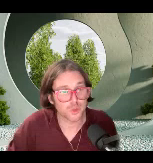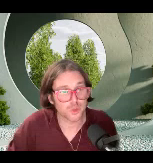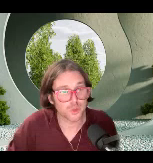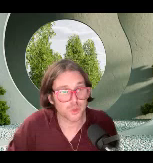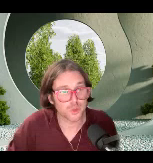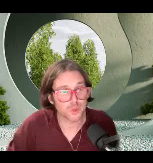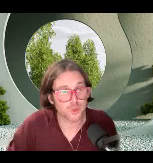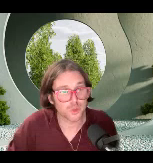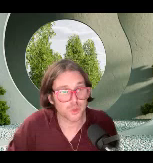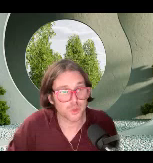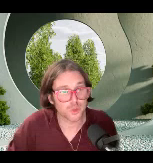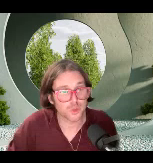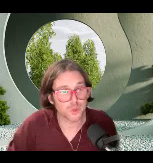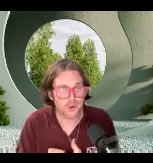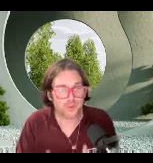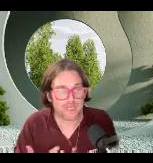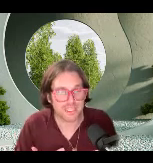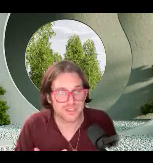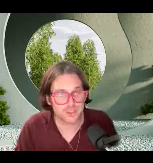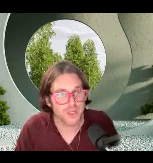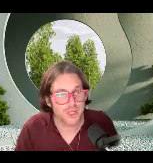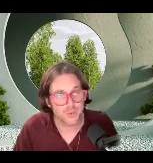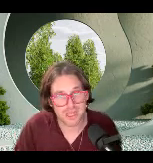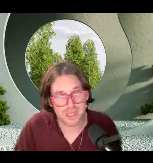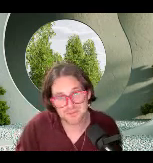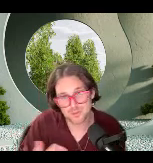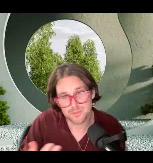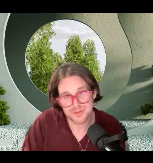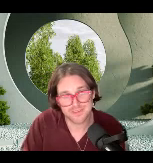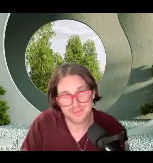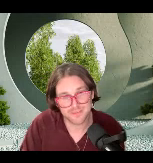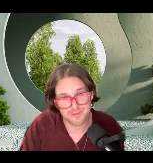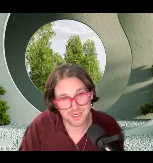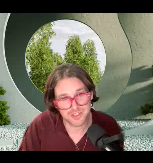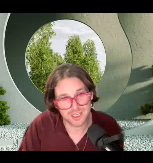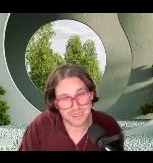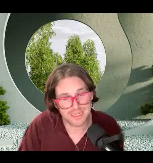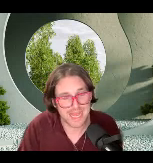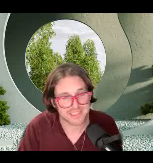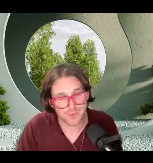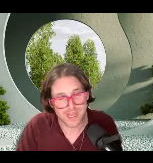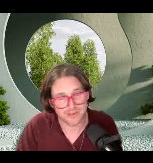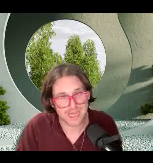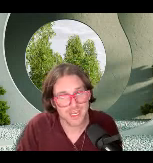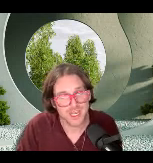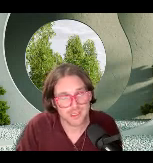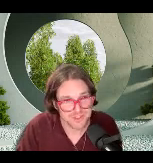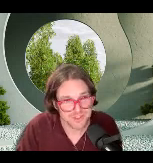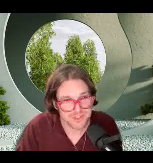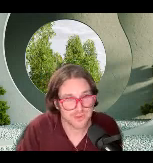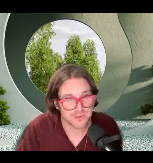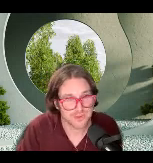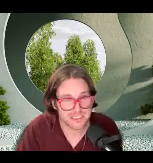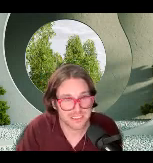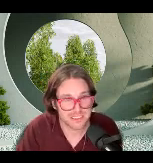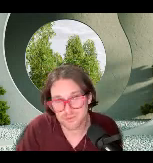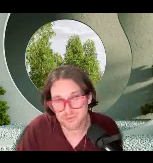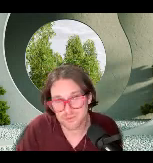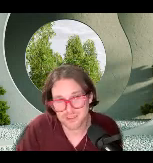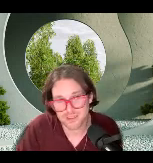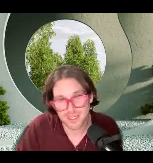project instead of writing a paper. The more that we can do when it comes to perceiving information and cast that wider net, the more successful